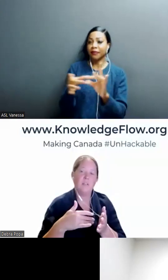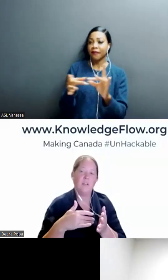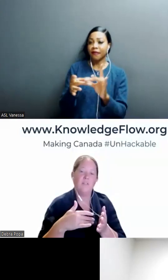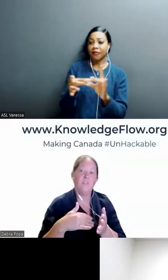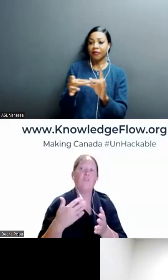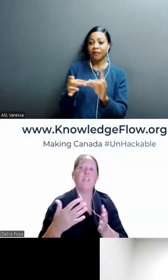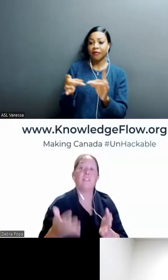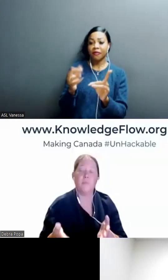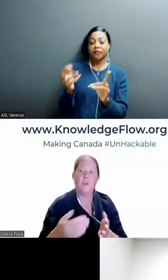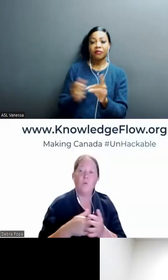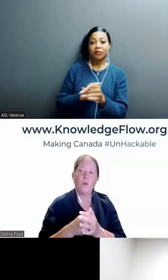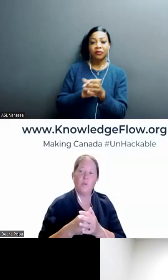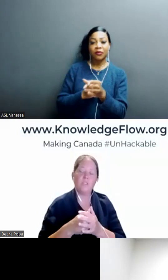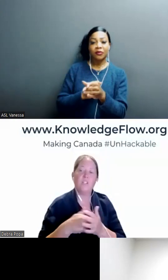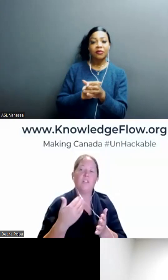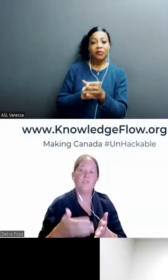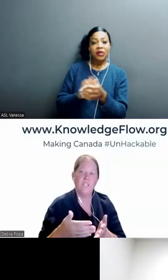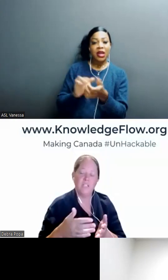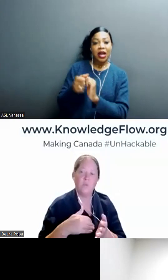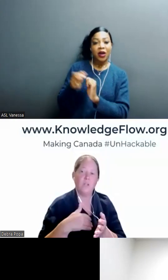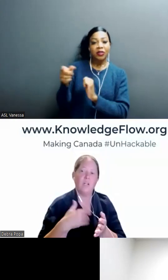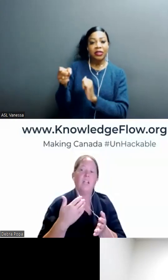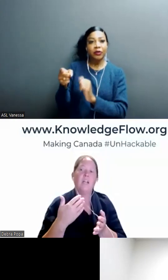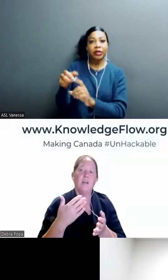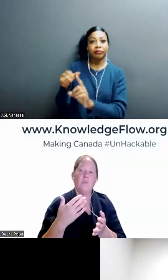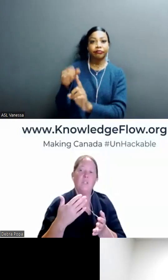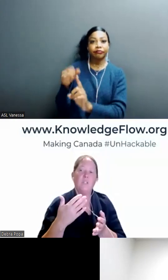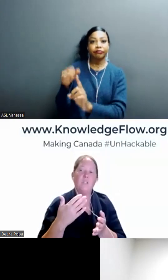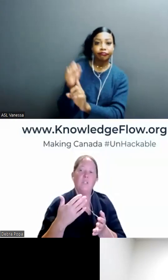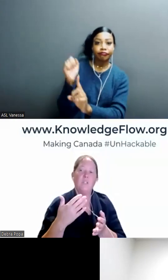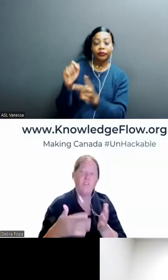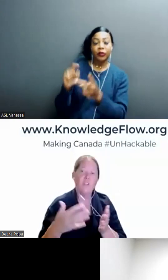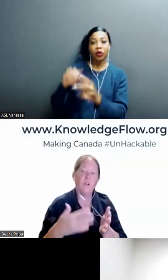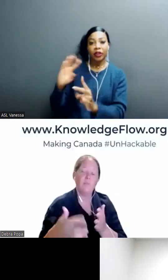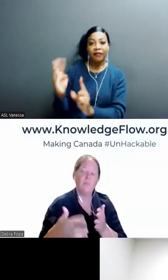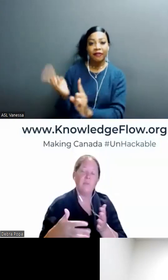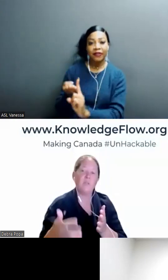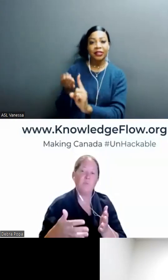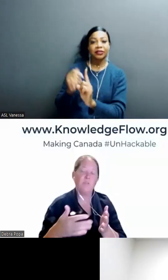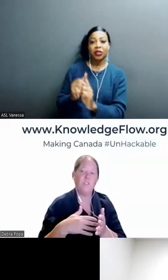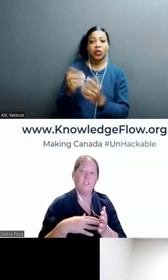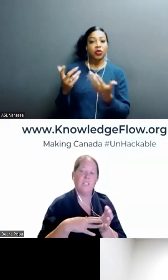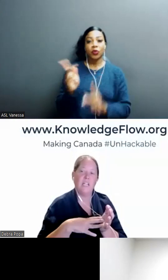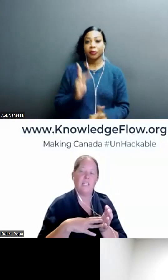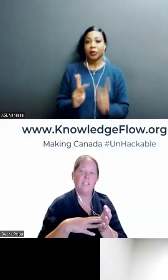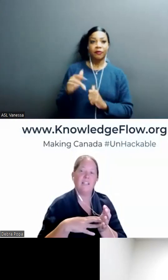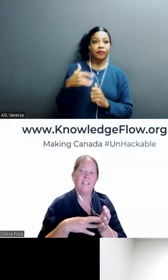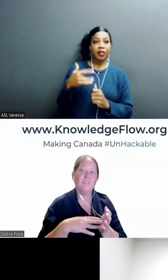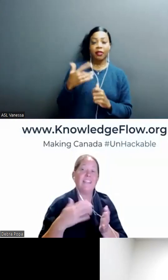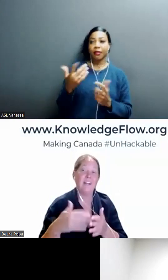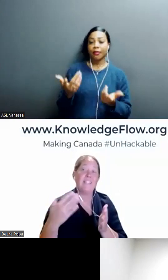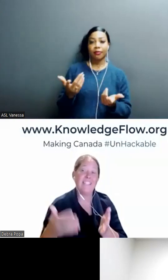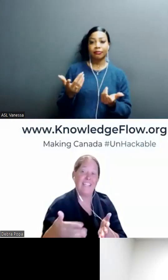person fell victim or the person got tricked or we just have to be careful that we're not making people feel like